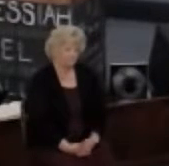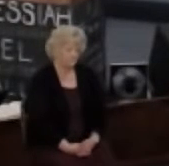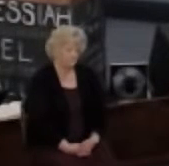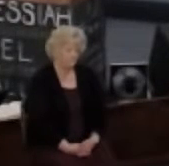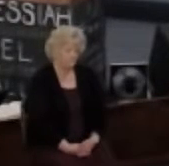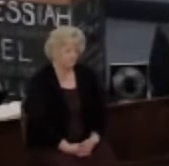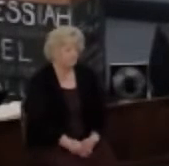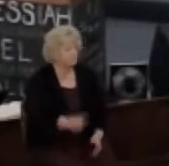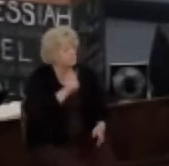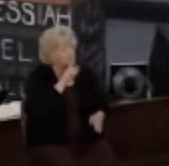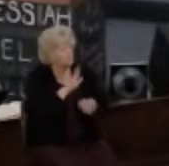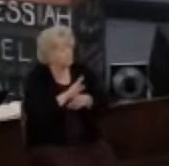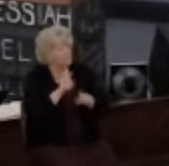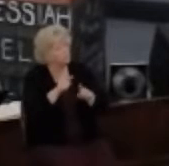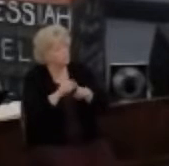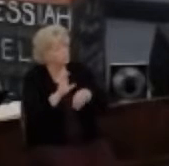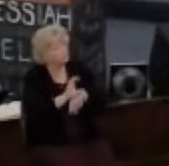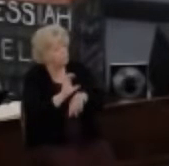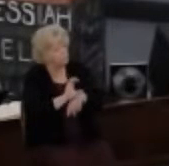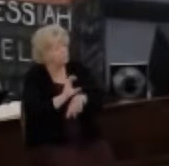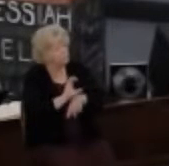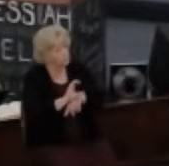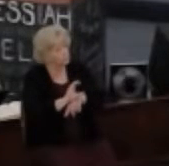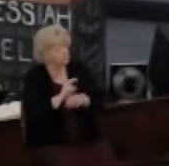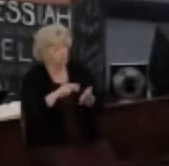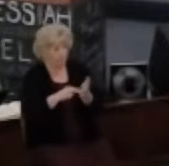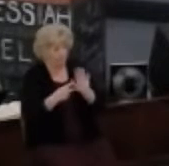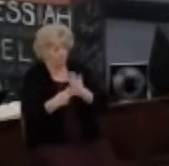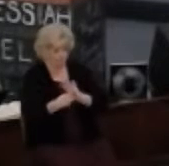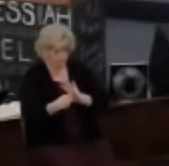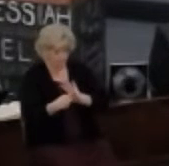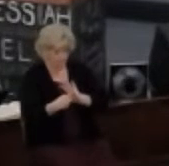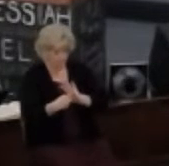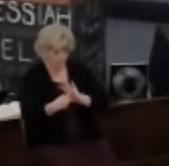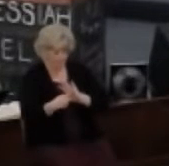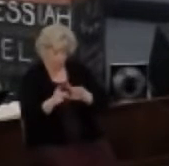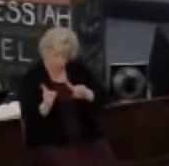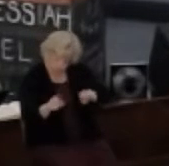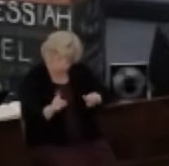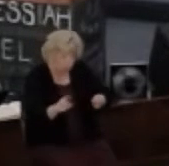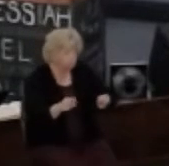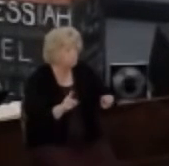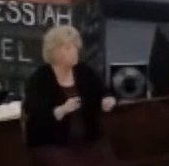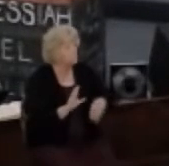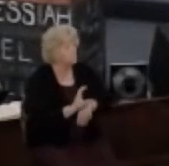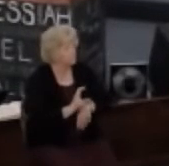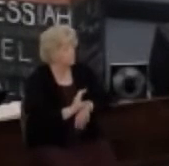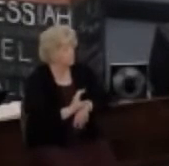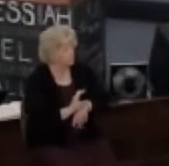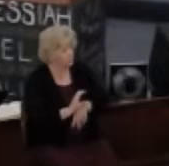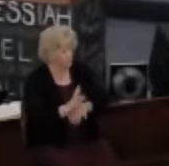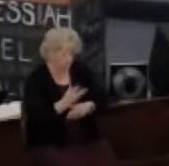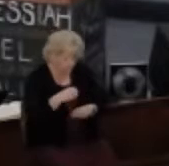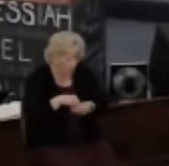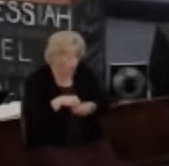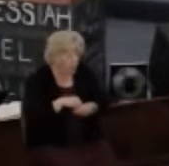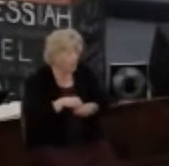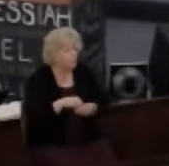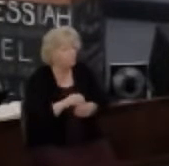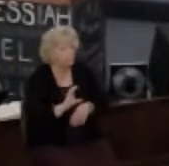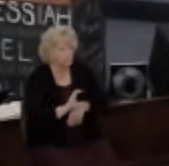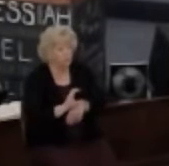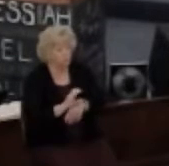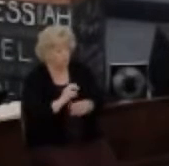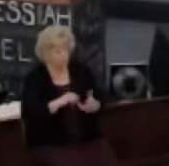To be committed to your church is to be committed to attending, to being involved.